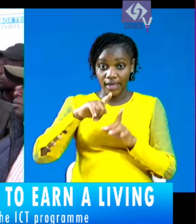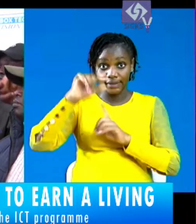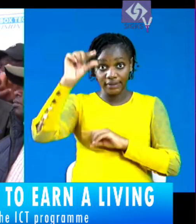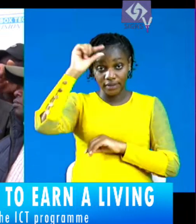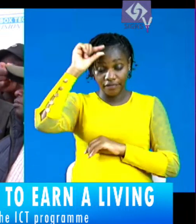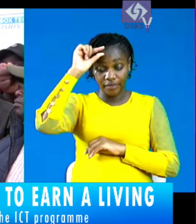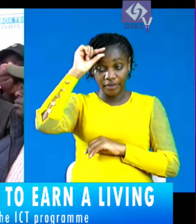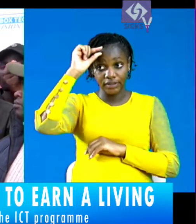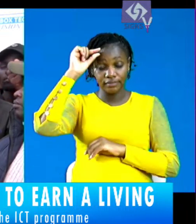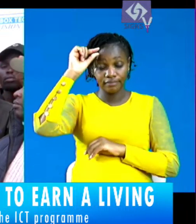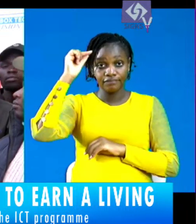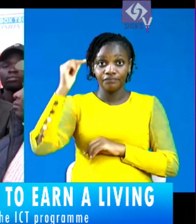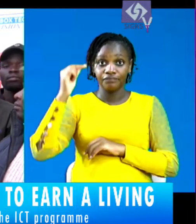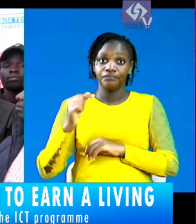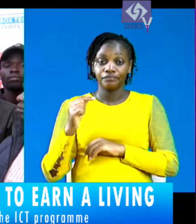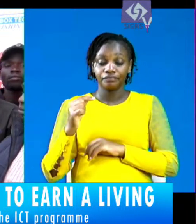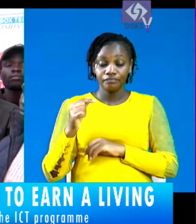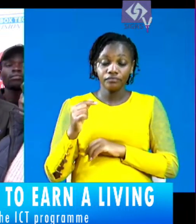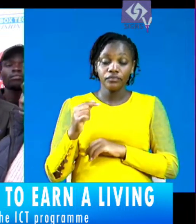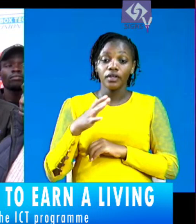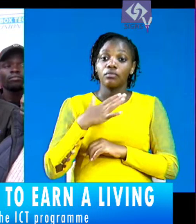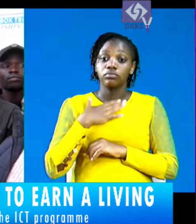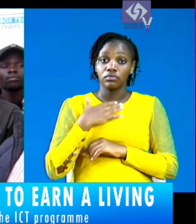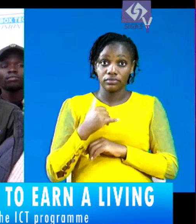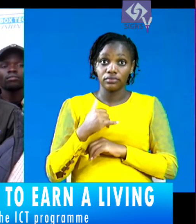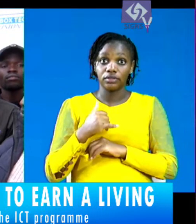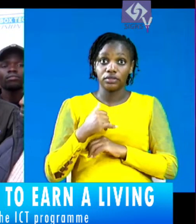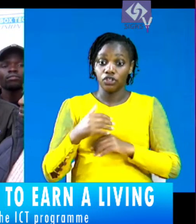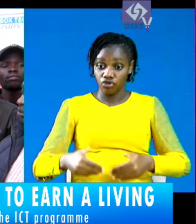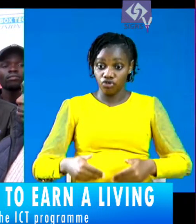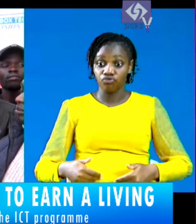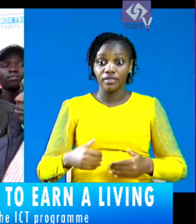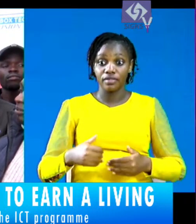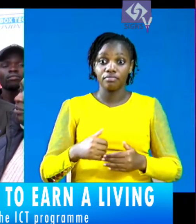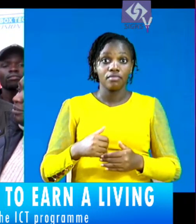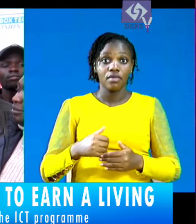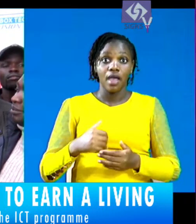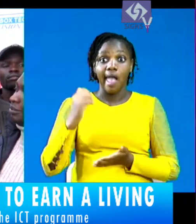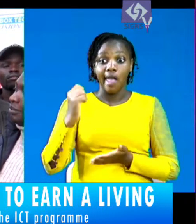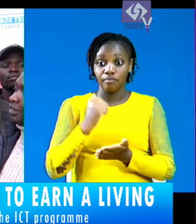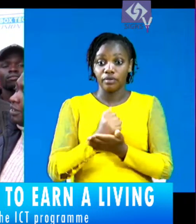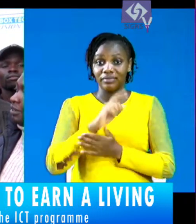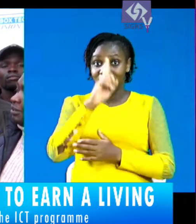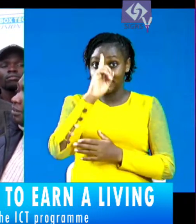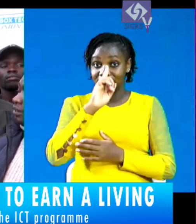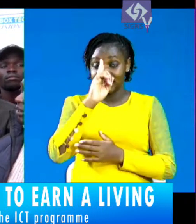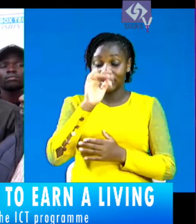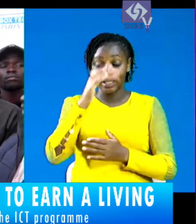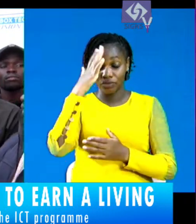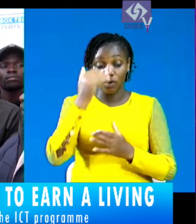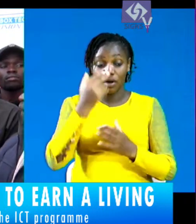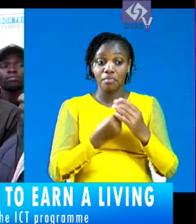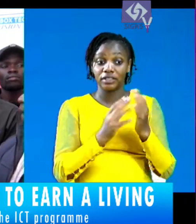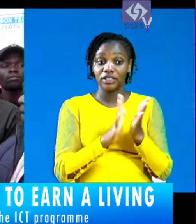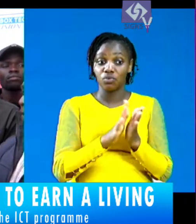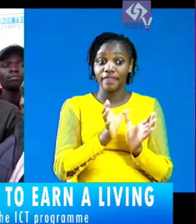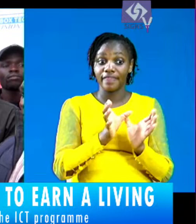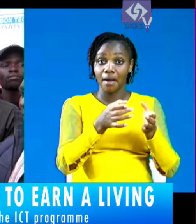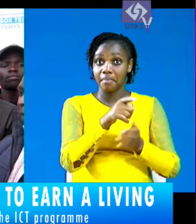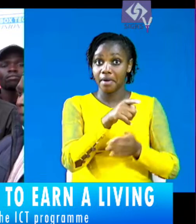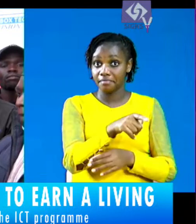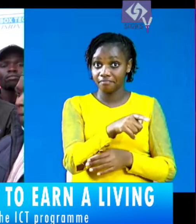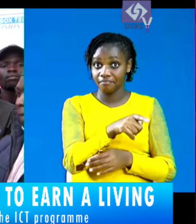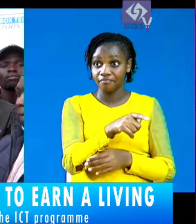take employment of our youth seriously, and that's why we are partnering with companies like Geek Fiction to make sure